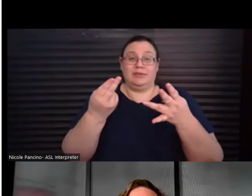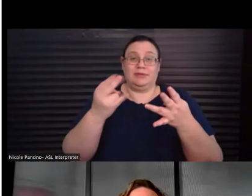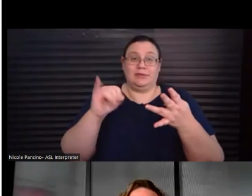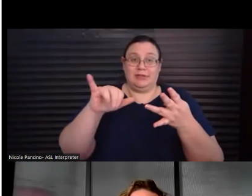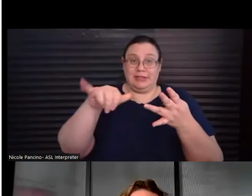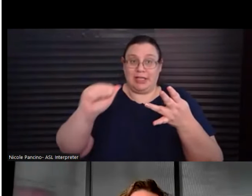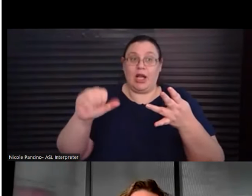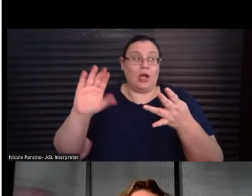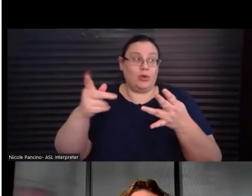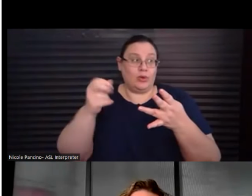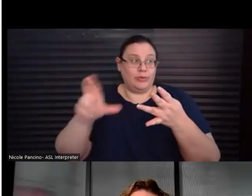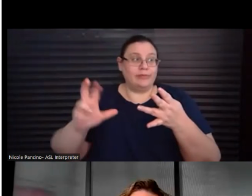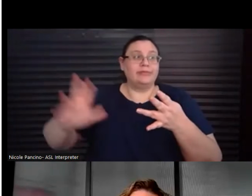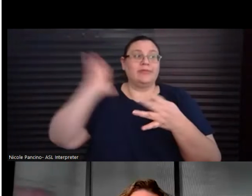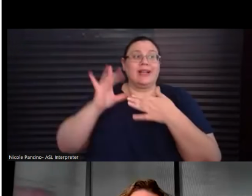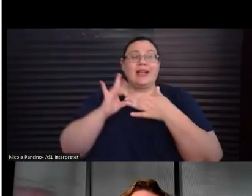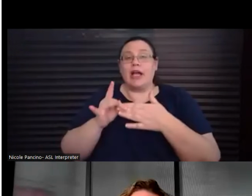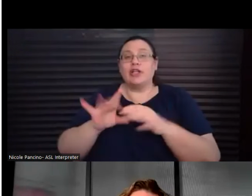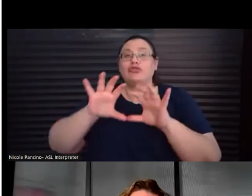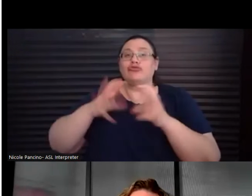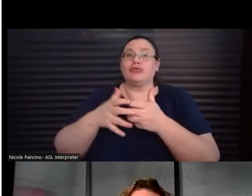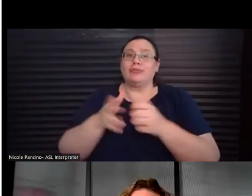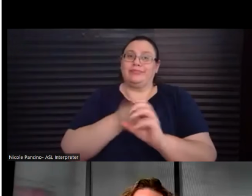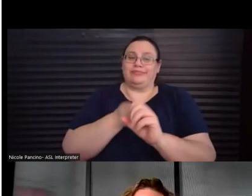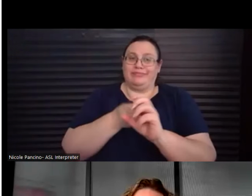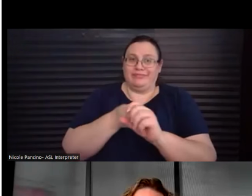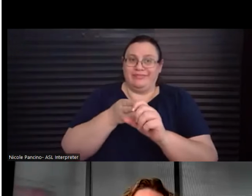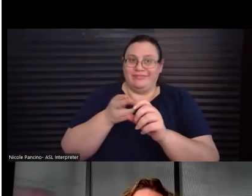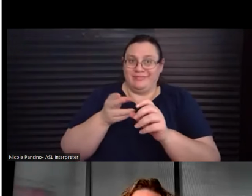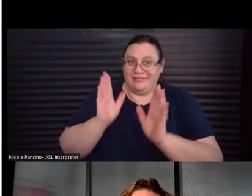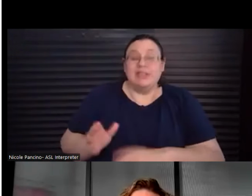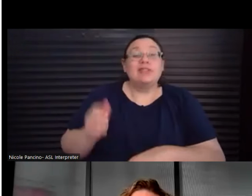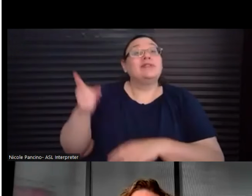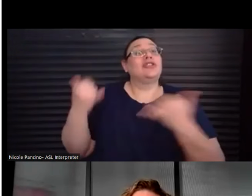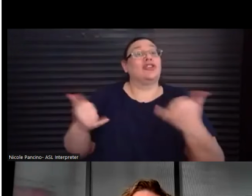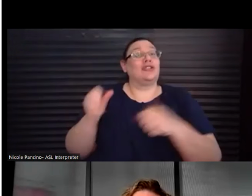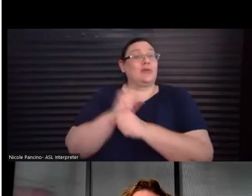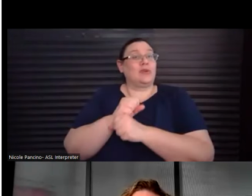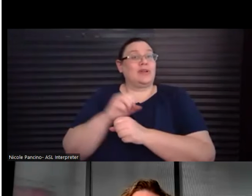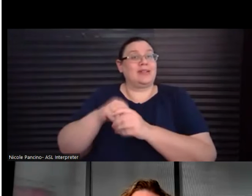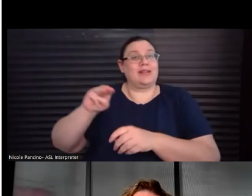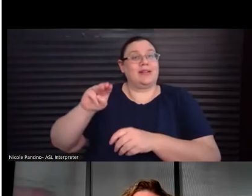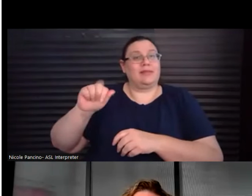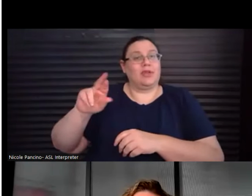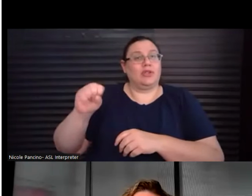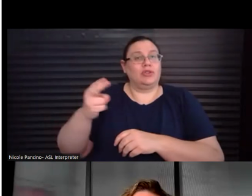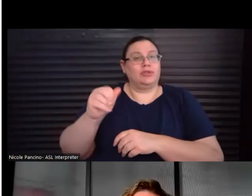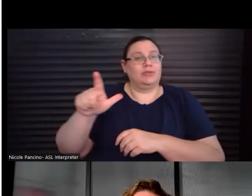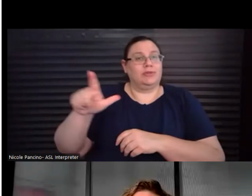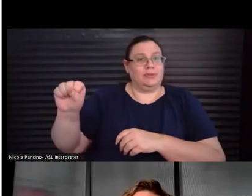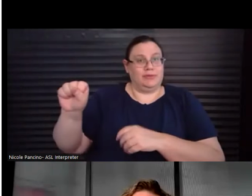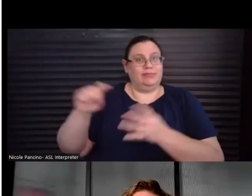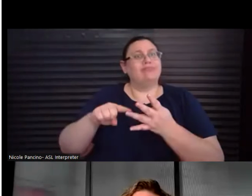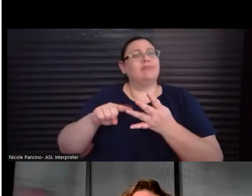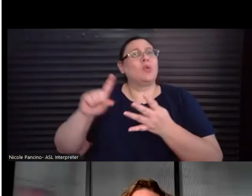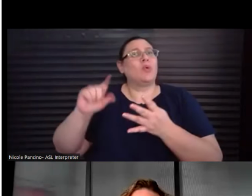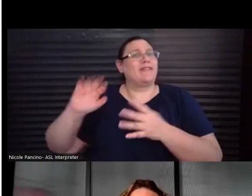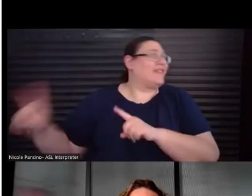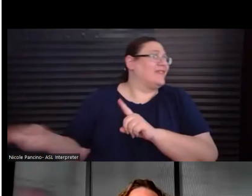guided group discovery participant. Jaya currently working at Marshall's, and she was actually one of the first guided